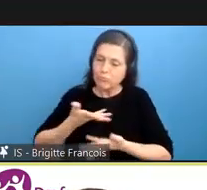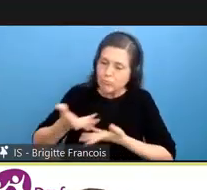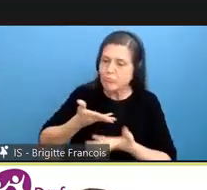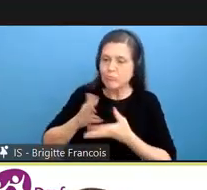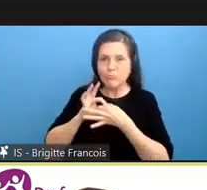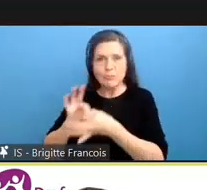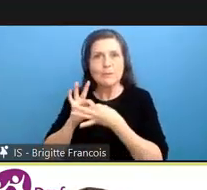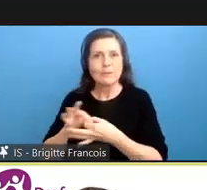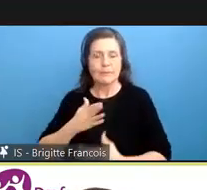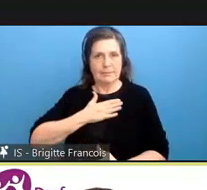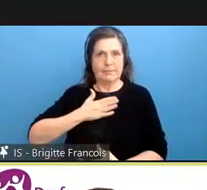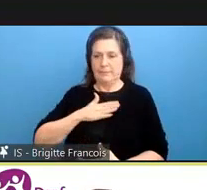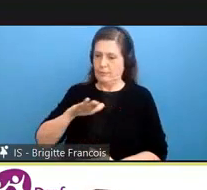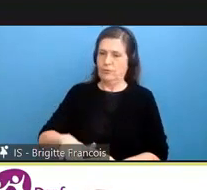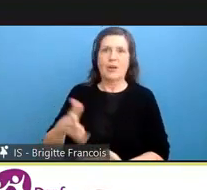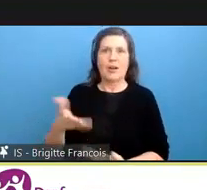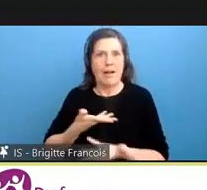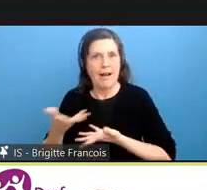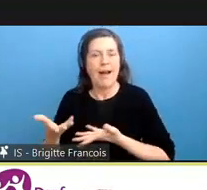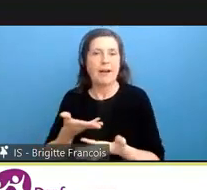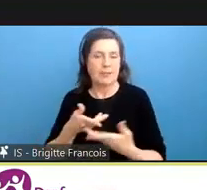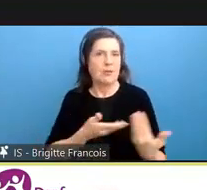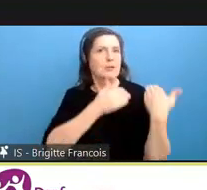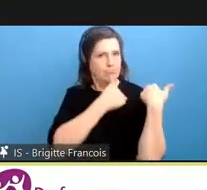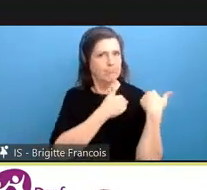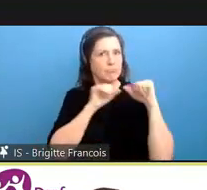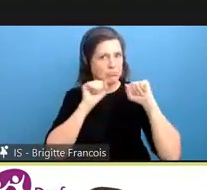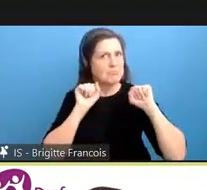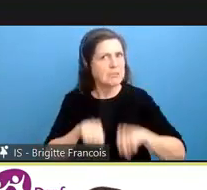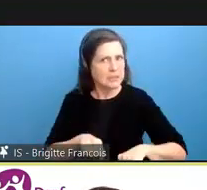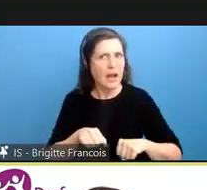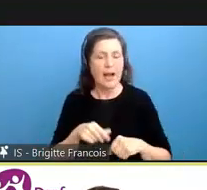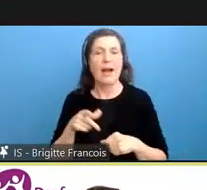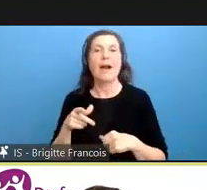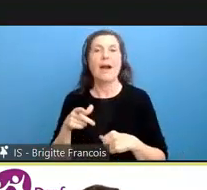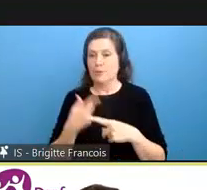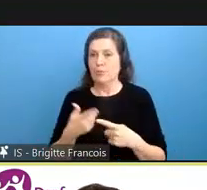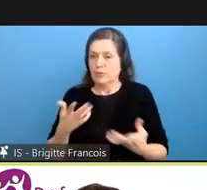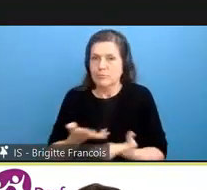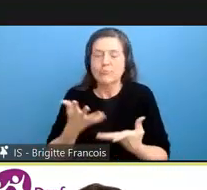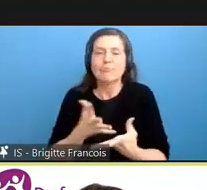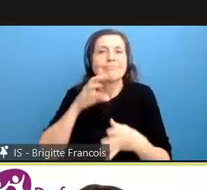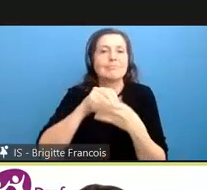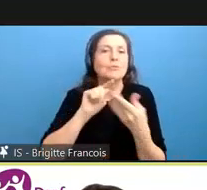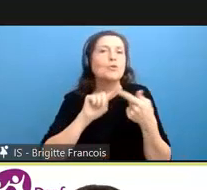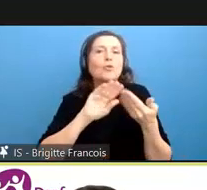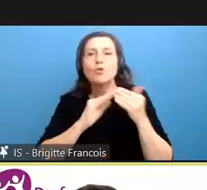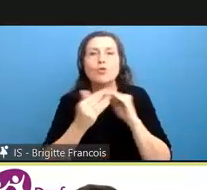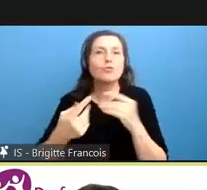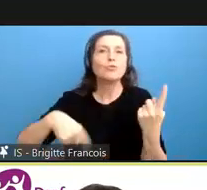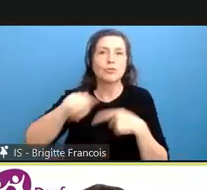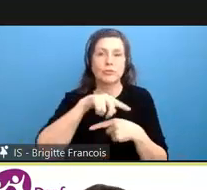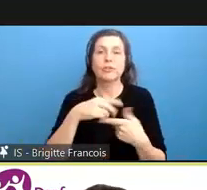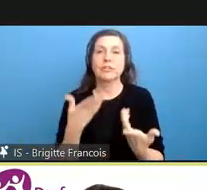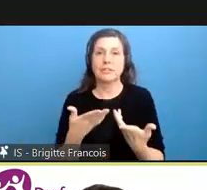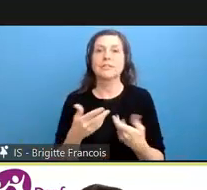and take on some responsibility and role in working within a community to teach other